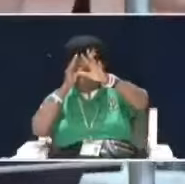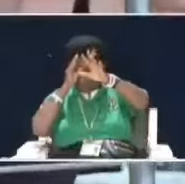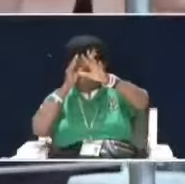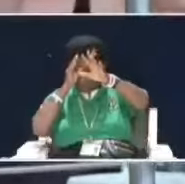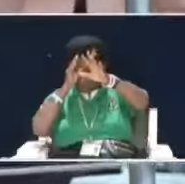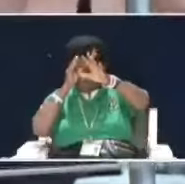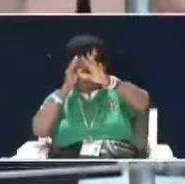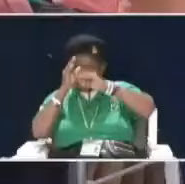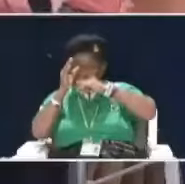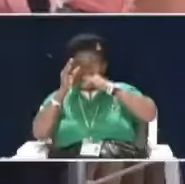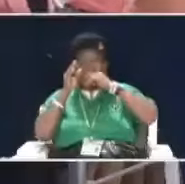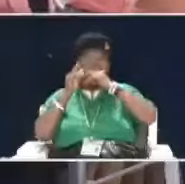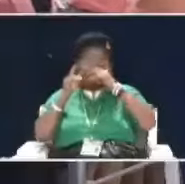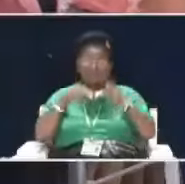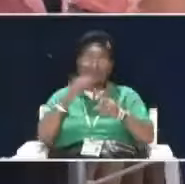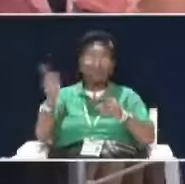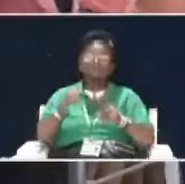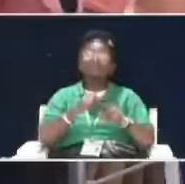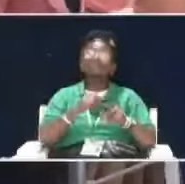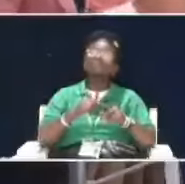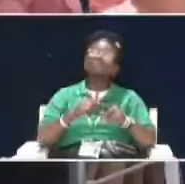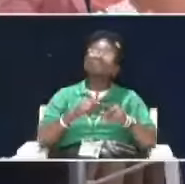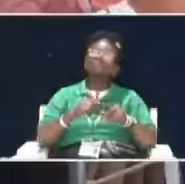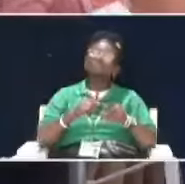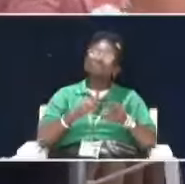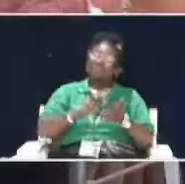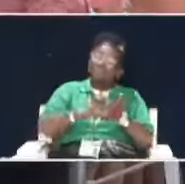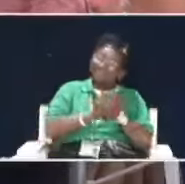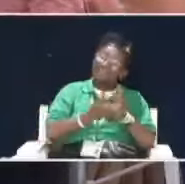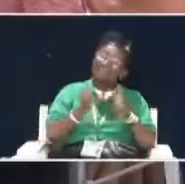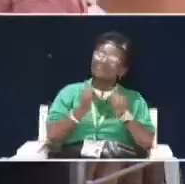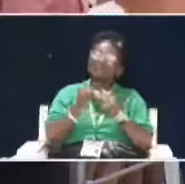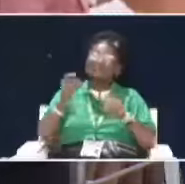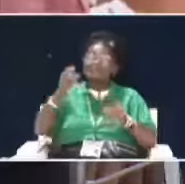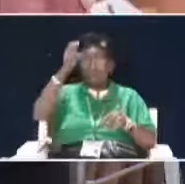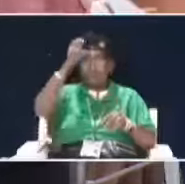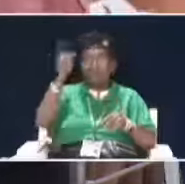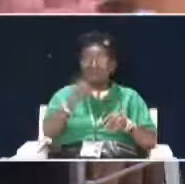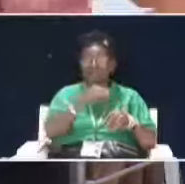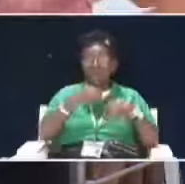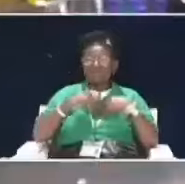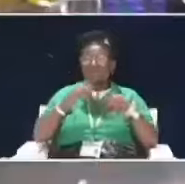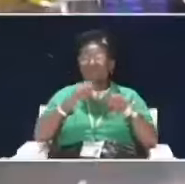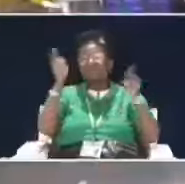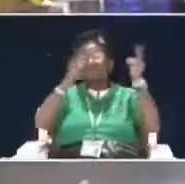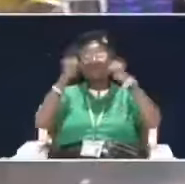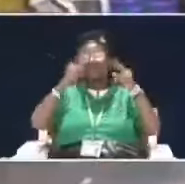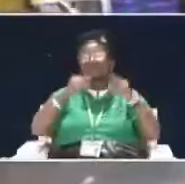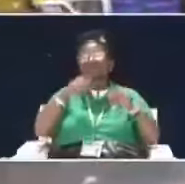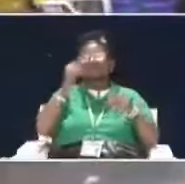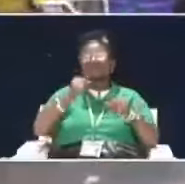Hey, when you are dealing with the devil, you have to be violent too. Let me hear you say, Father.